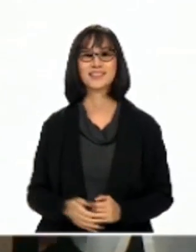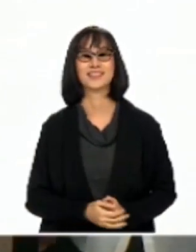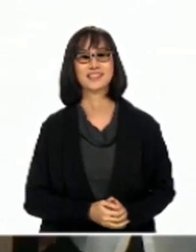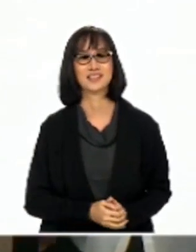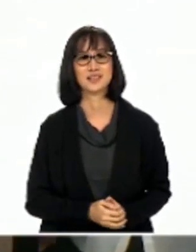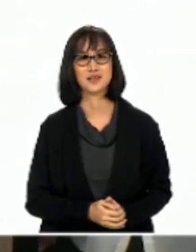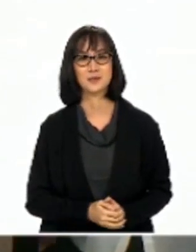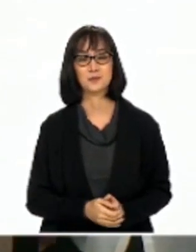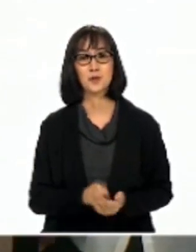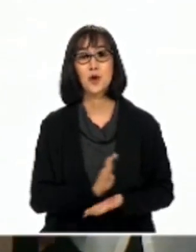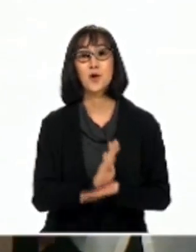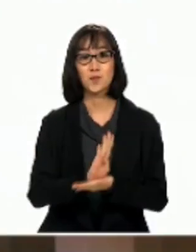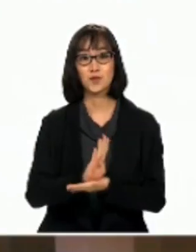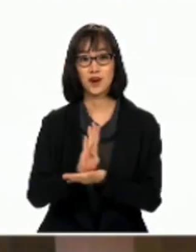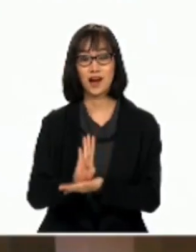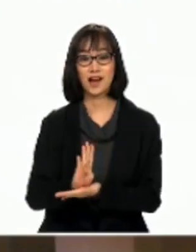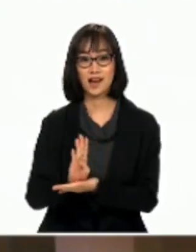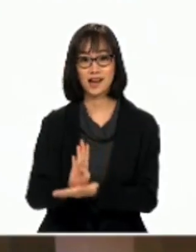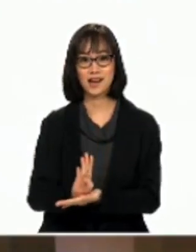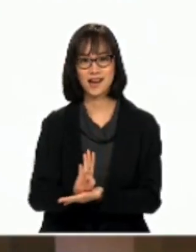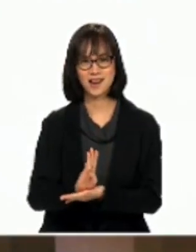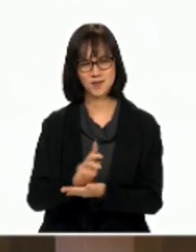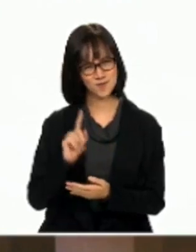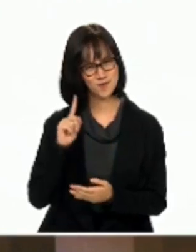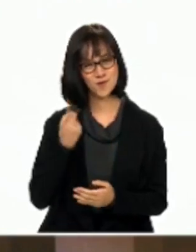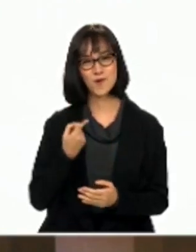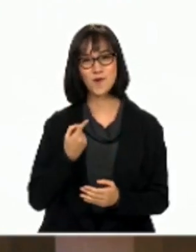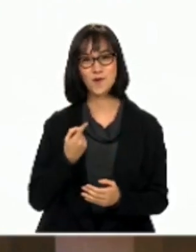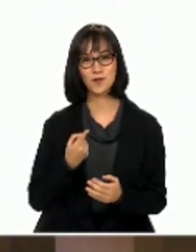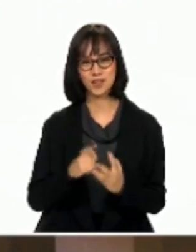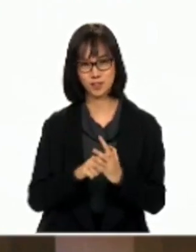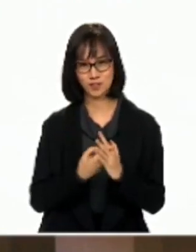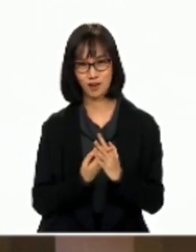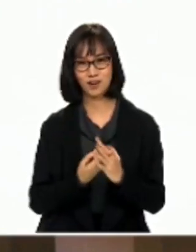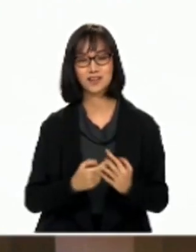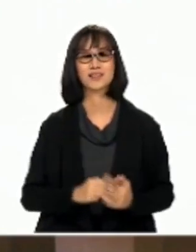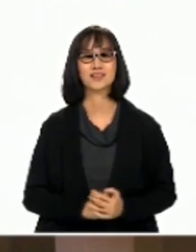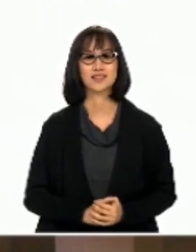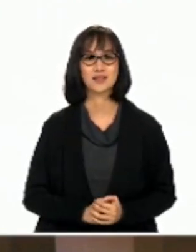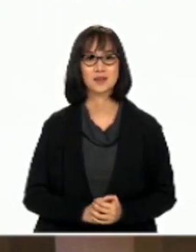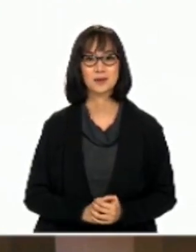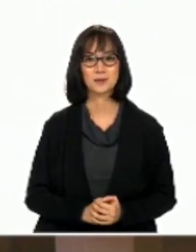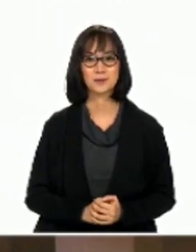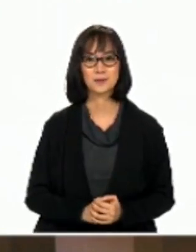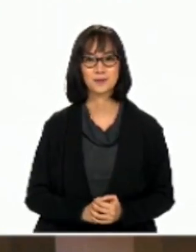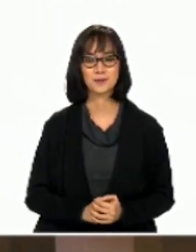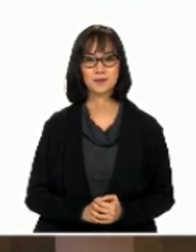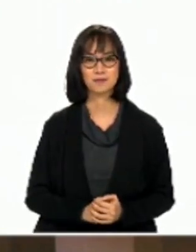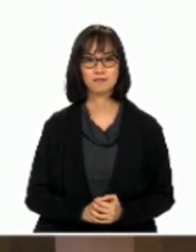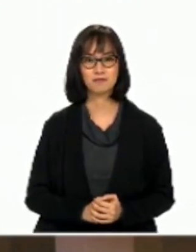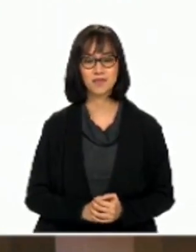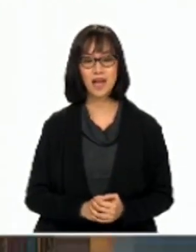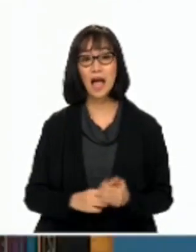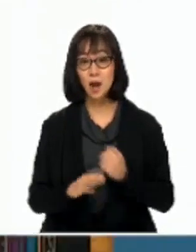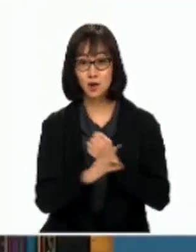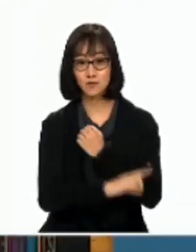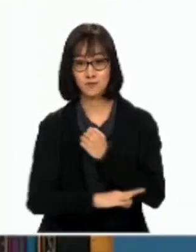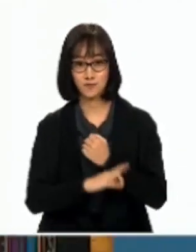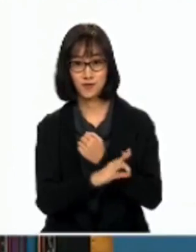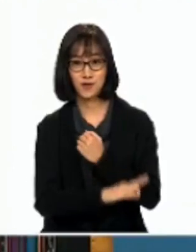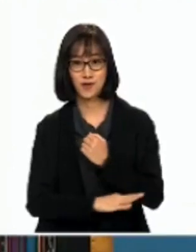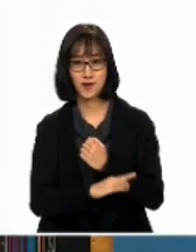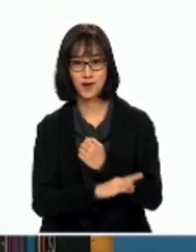Boracay Island is just the beginning, and the girls there, the foreigners, are waiting for